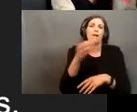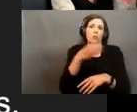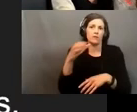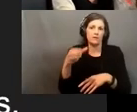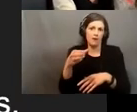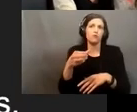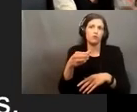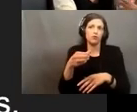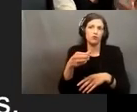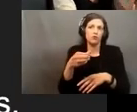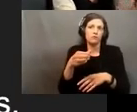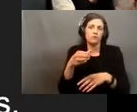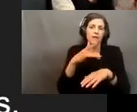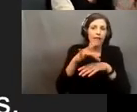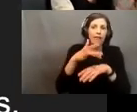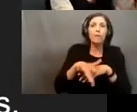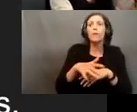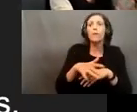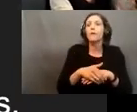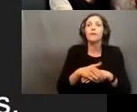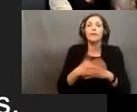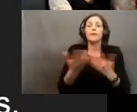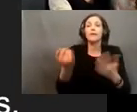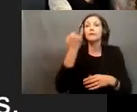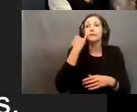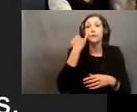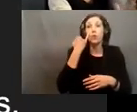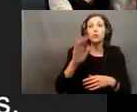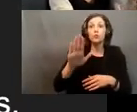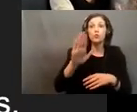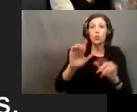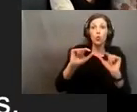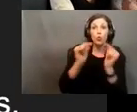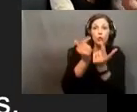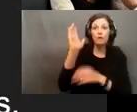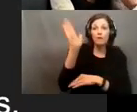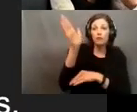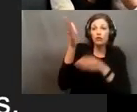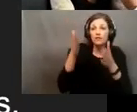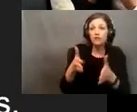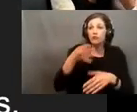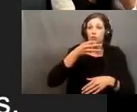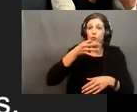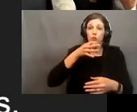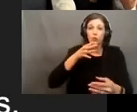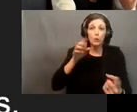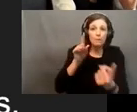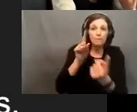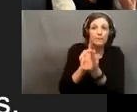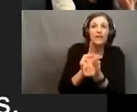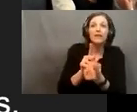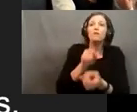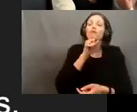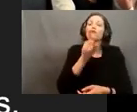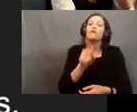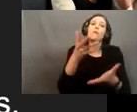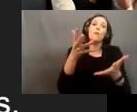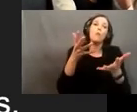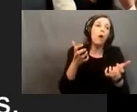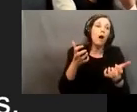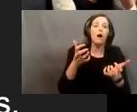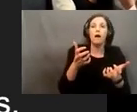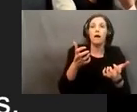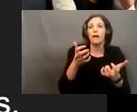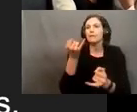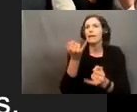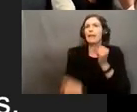that, you know, say your group of presenters is about to meet and you really want to, it's sort of